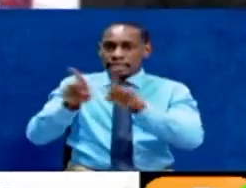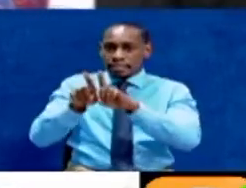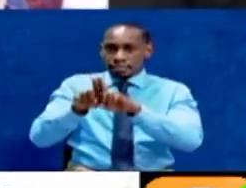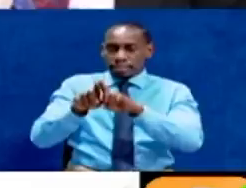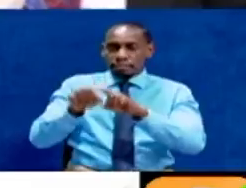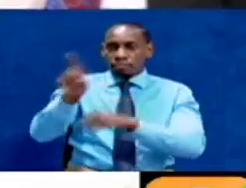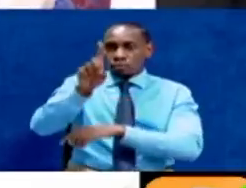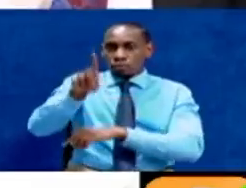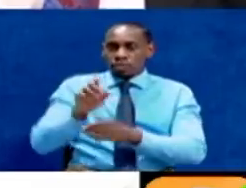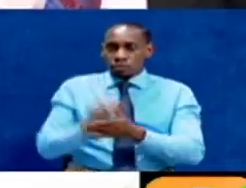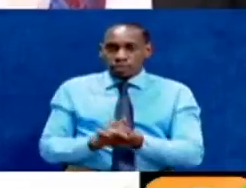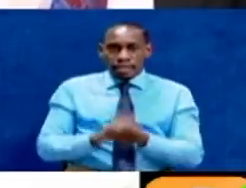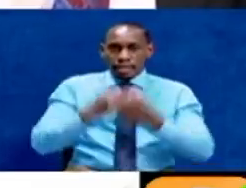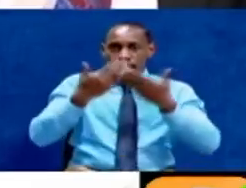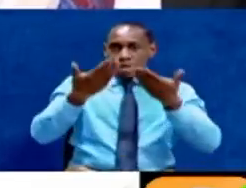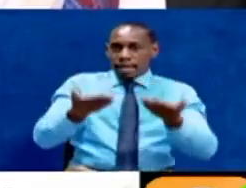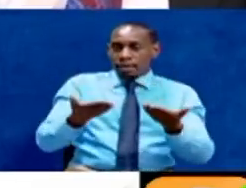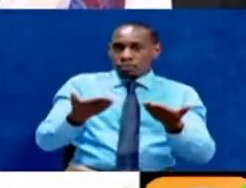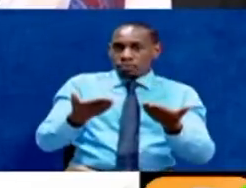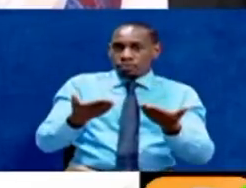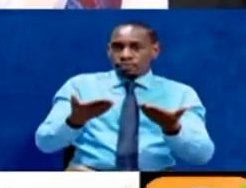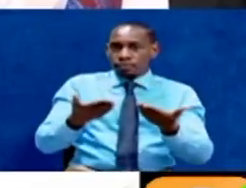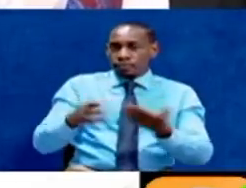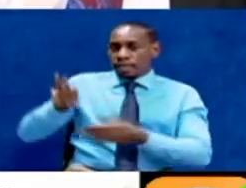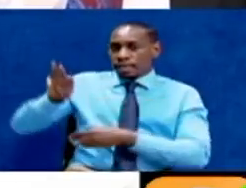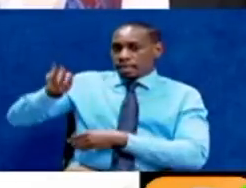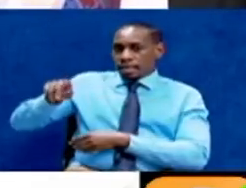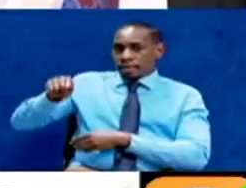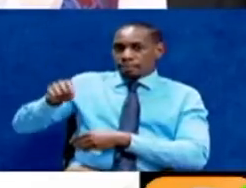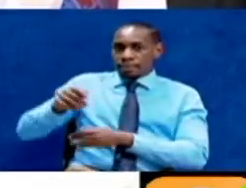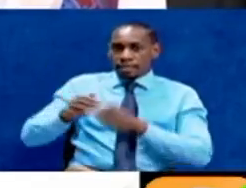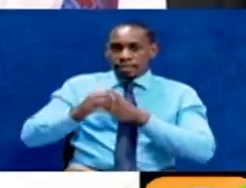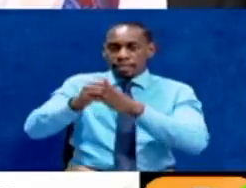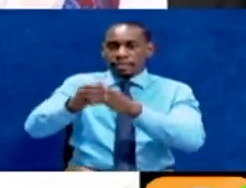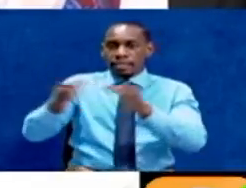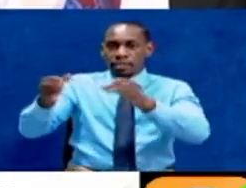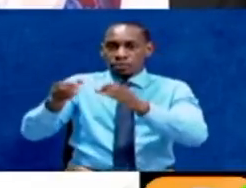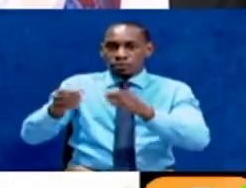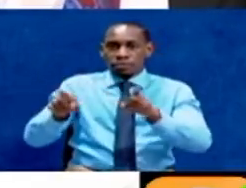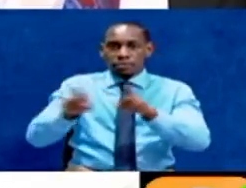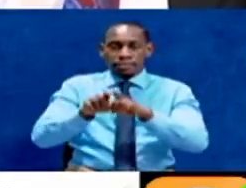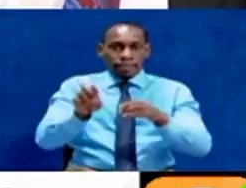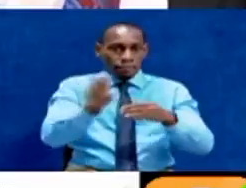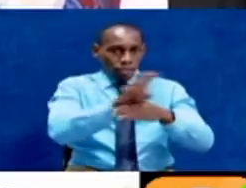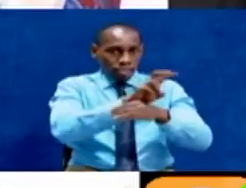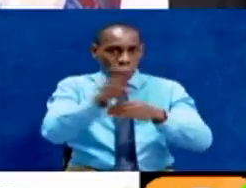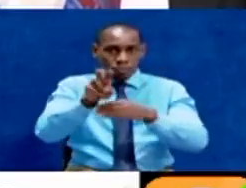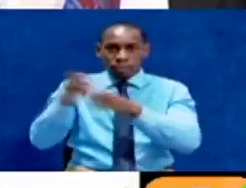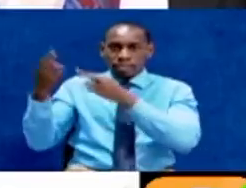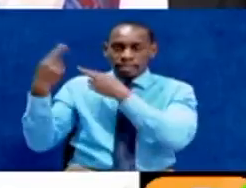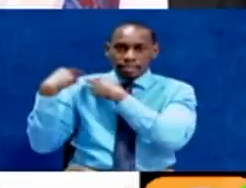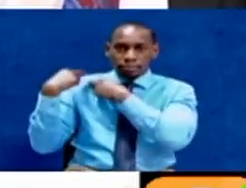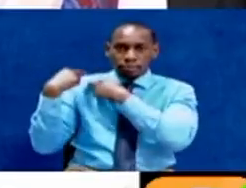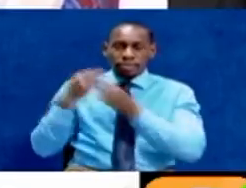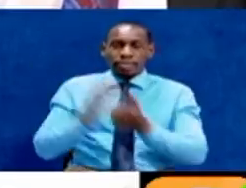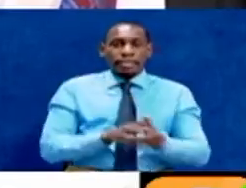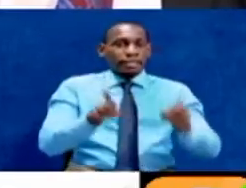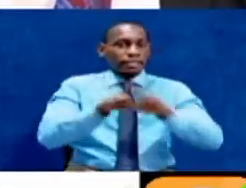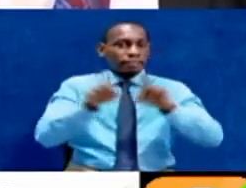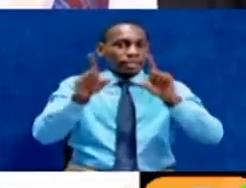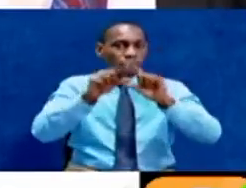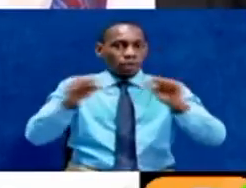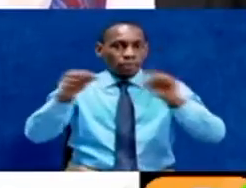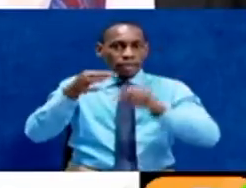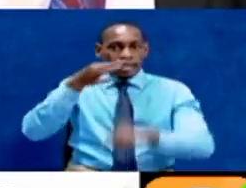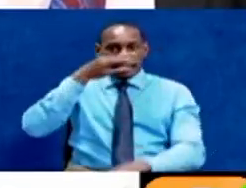by King Kaito says, how can a legislator who is in the ruling party execute the oversight function, putting what Ngunjiri Wambugu